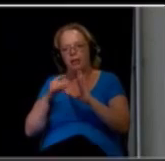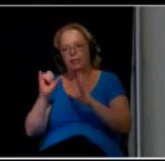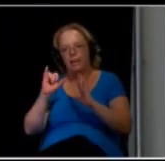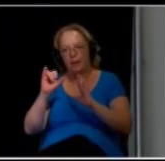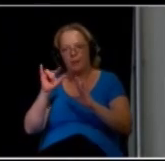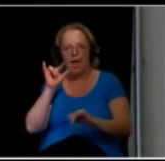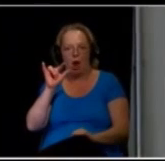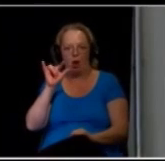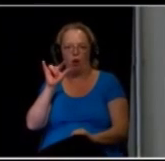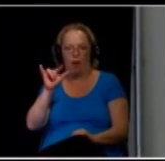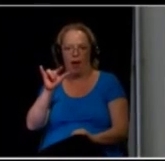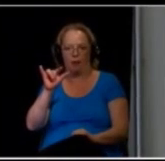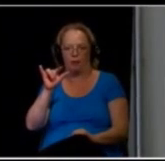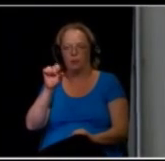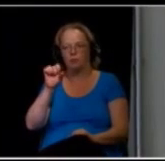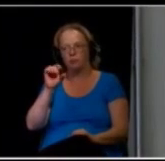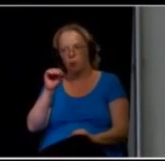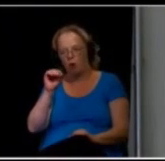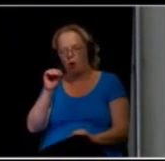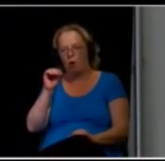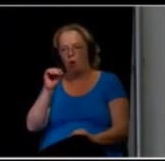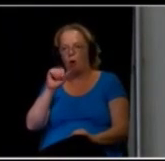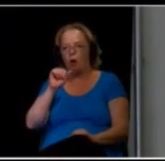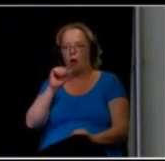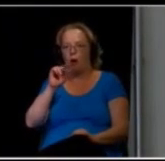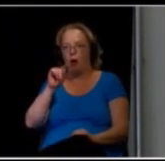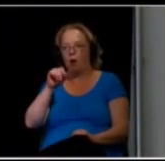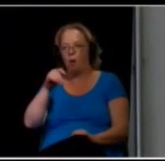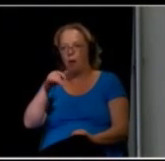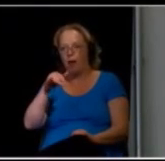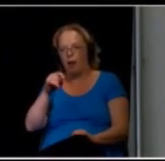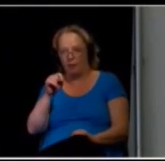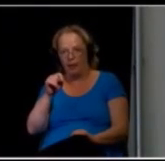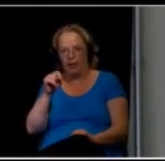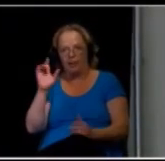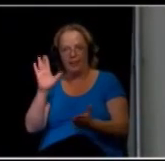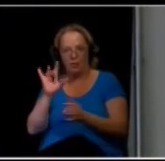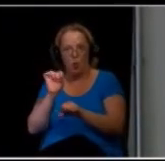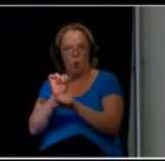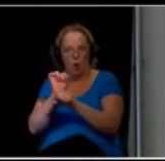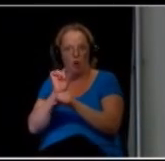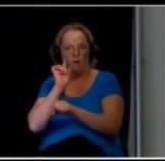aircraft works, where autopilot for an aircraft alleviates pilot workload,